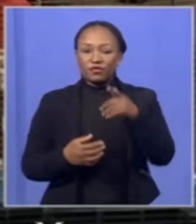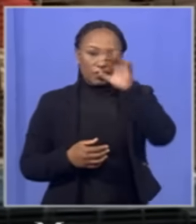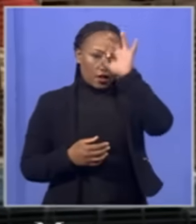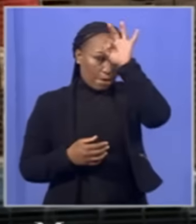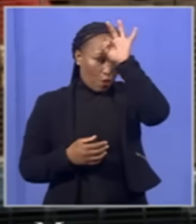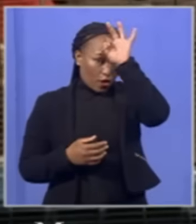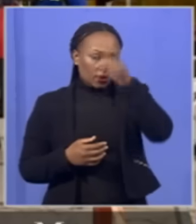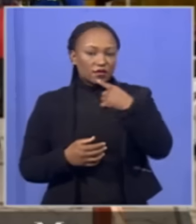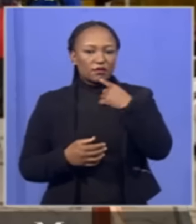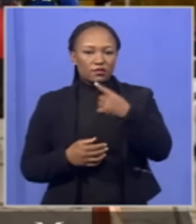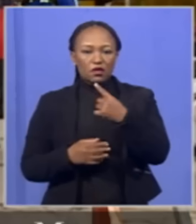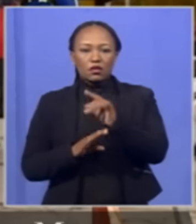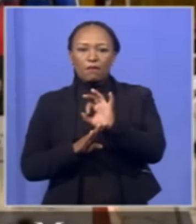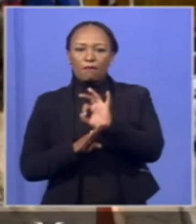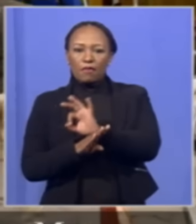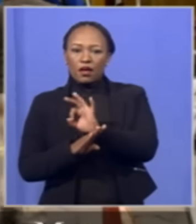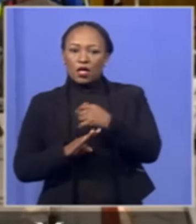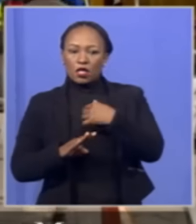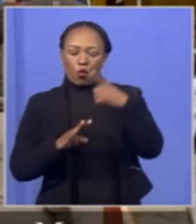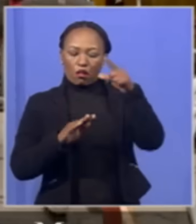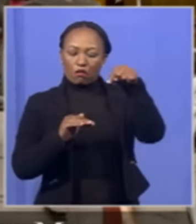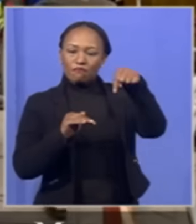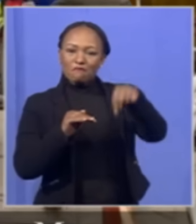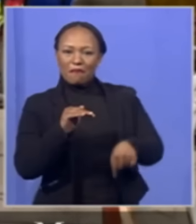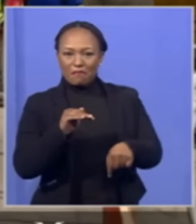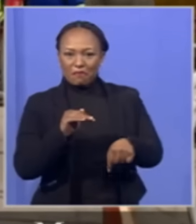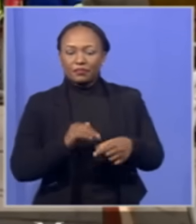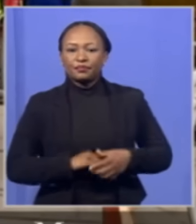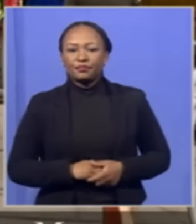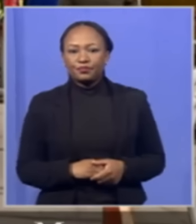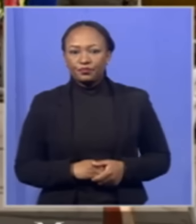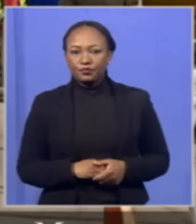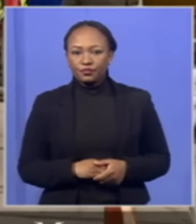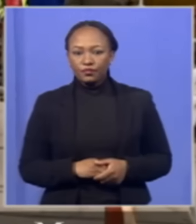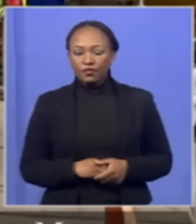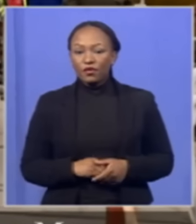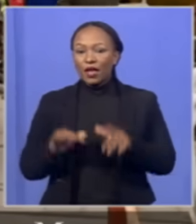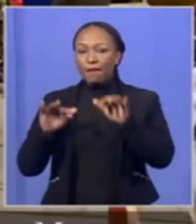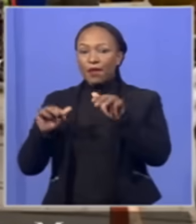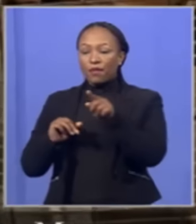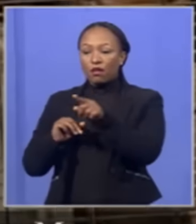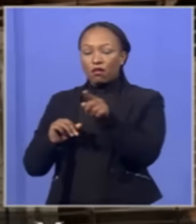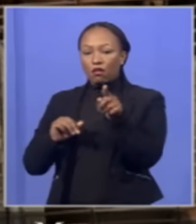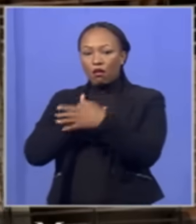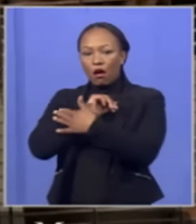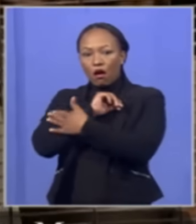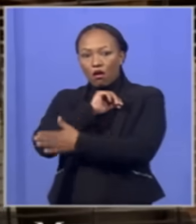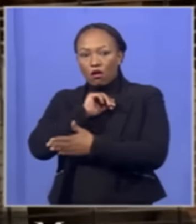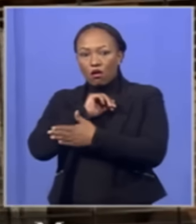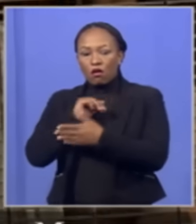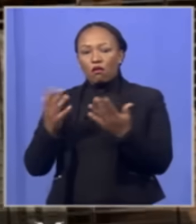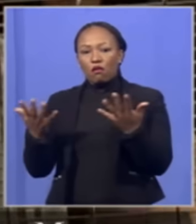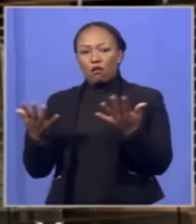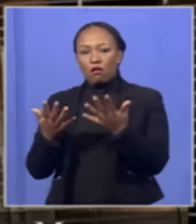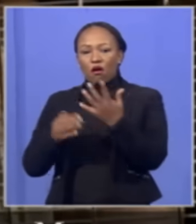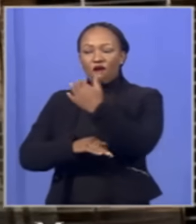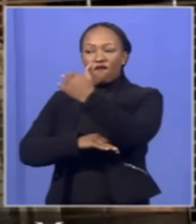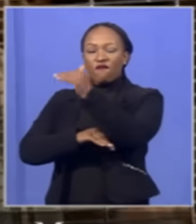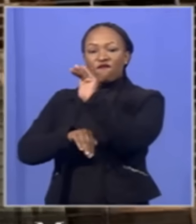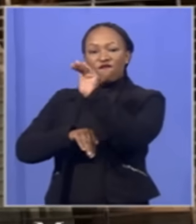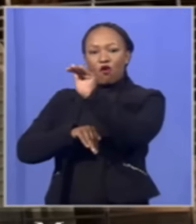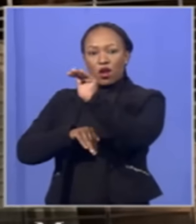rulaganya go boela kwa tlase ga lefatshe. Kgabagare barafi ba ba tshwerweng ba bontsi e leng baditšhaba ba